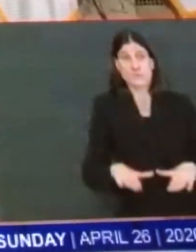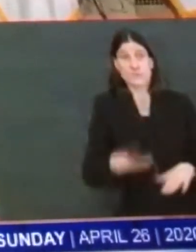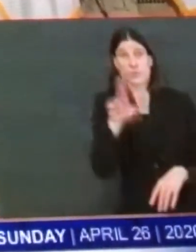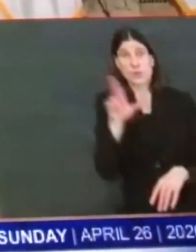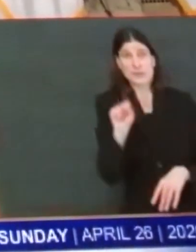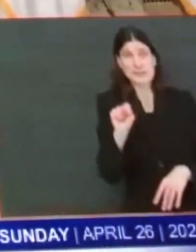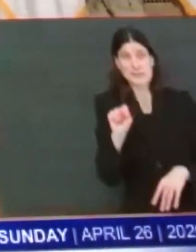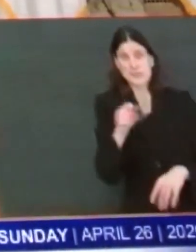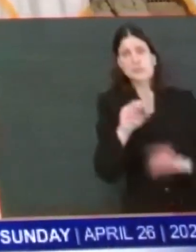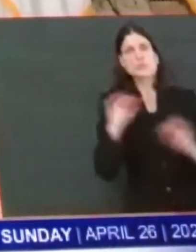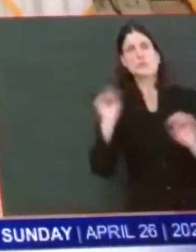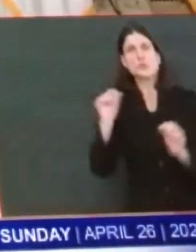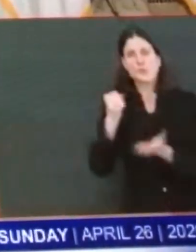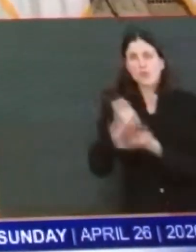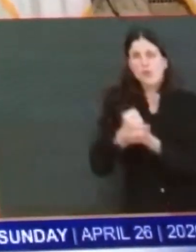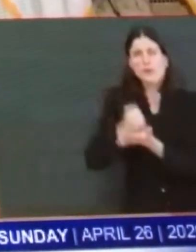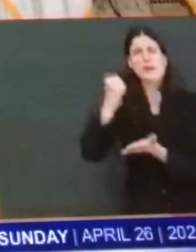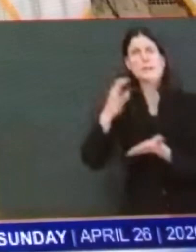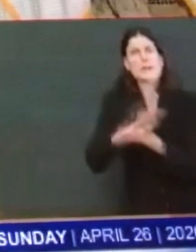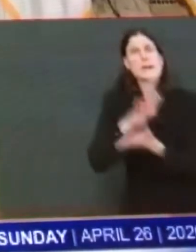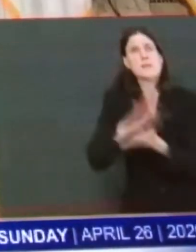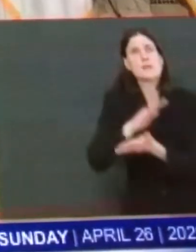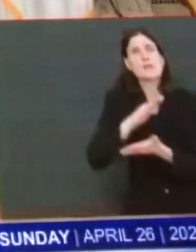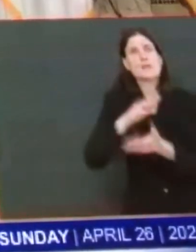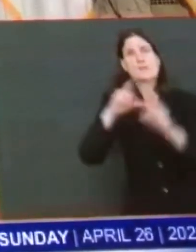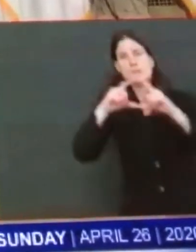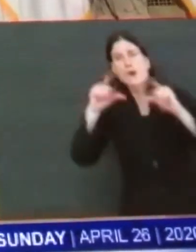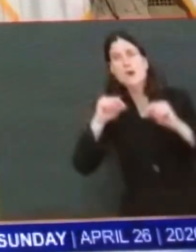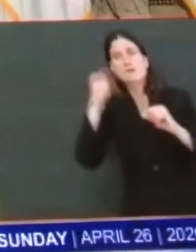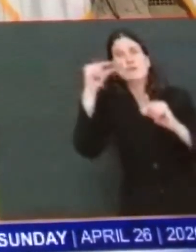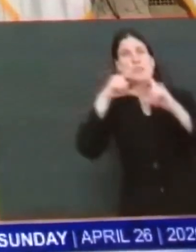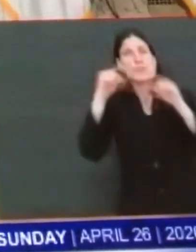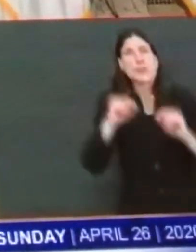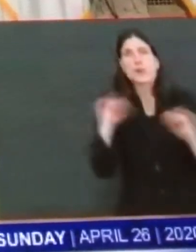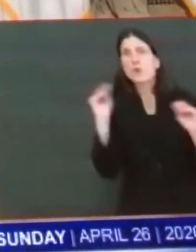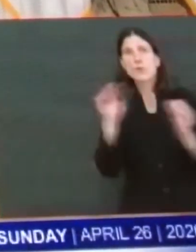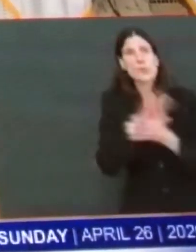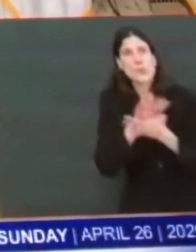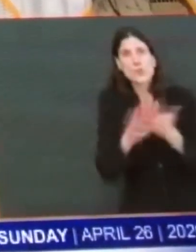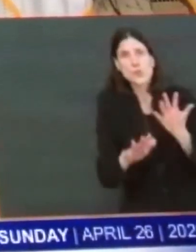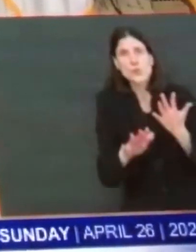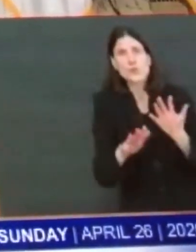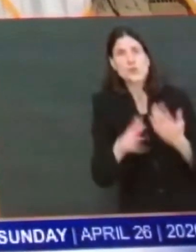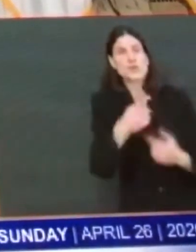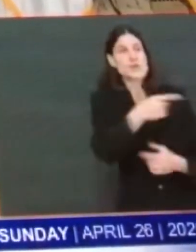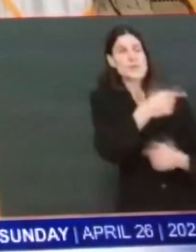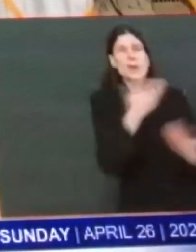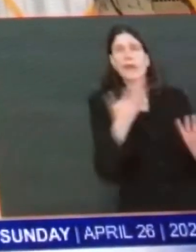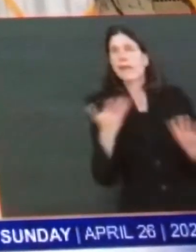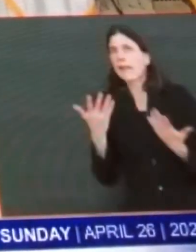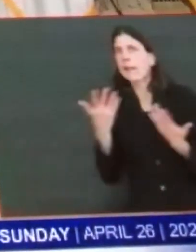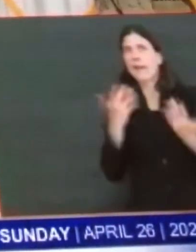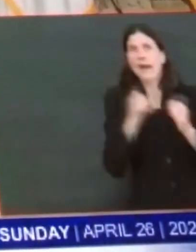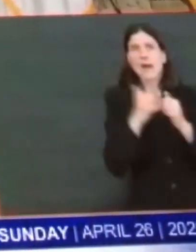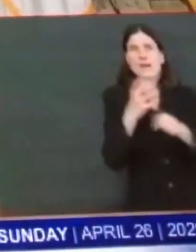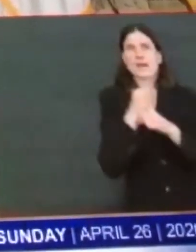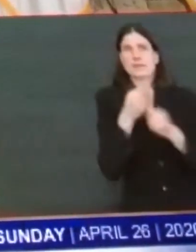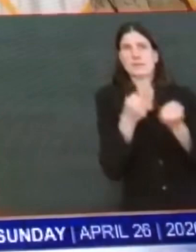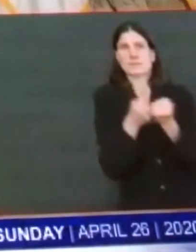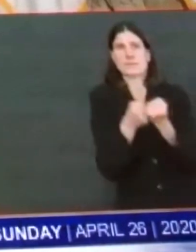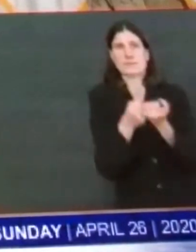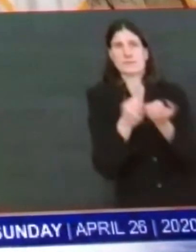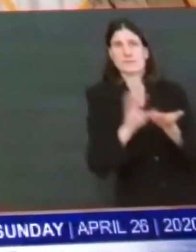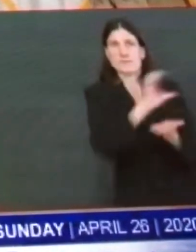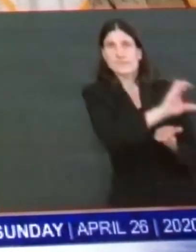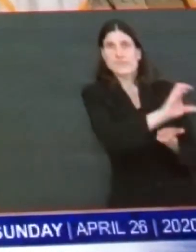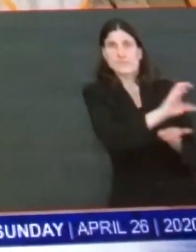Latinos must go out to work because they don't qualify for any benefits. Given the high numbers of COVID-19 cases in the community, would you